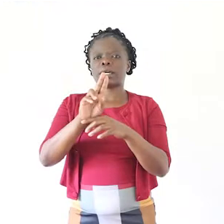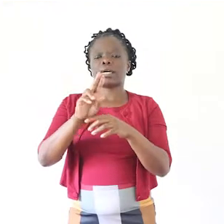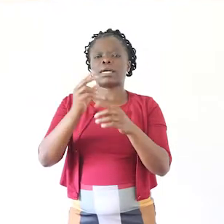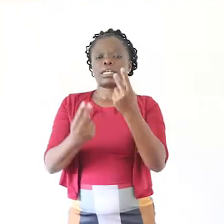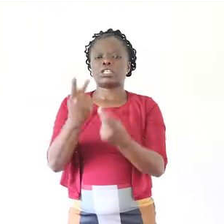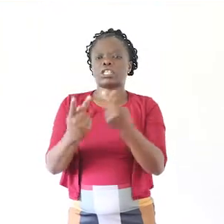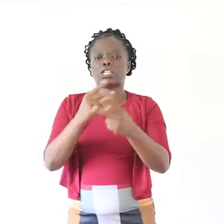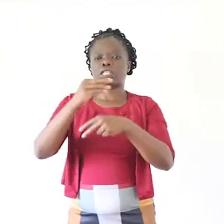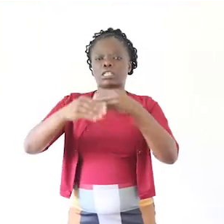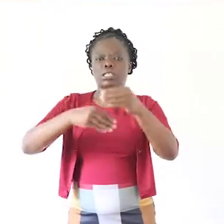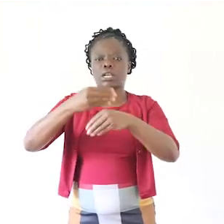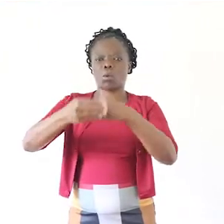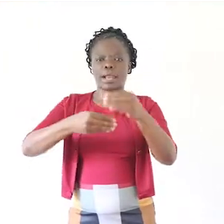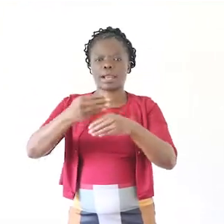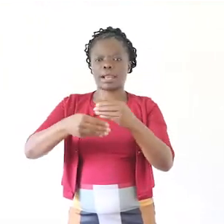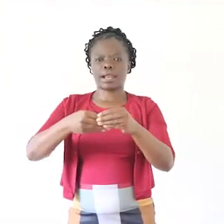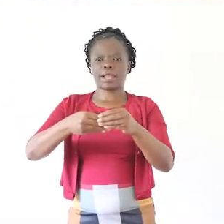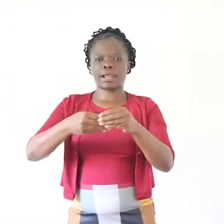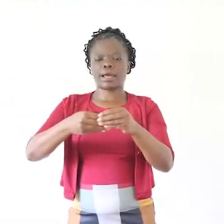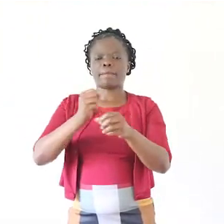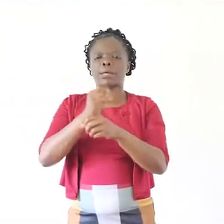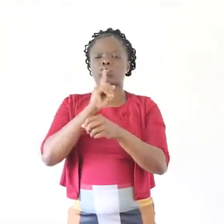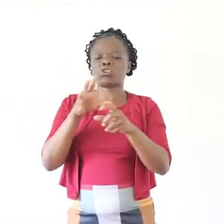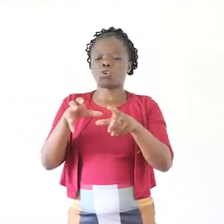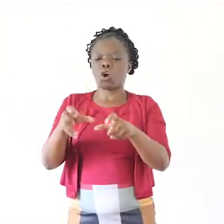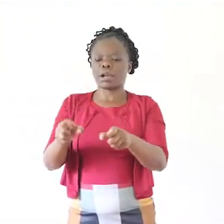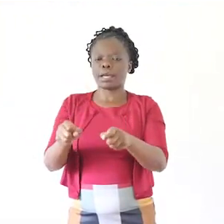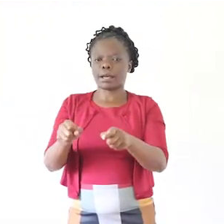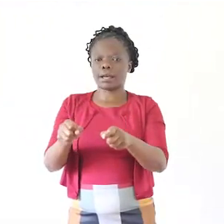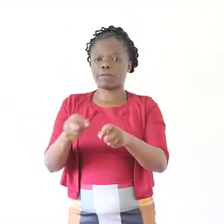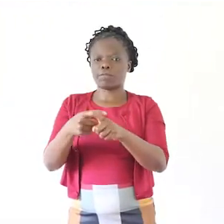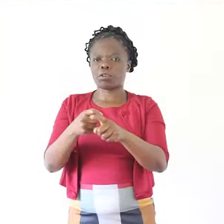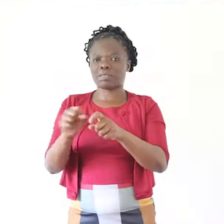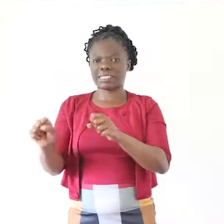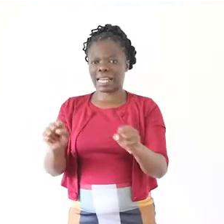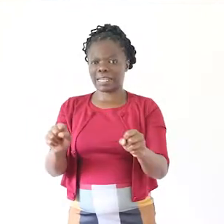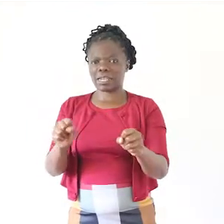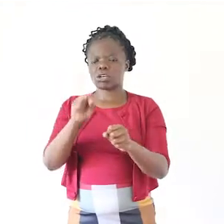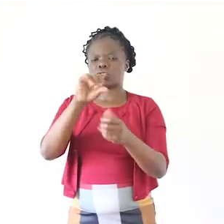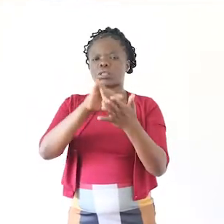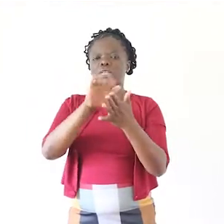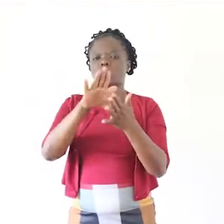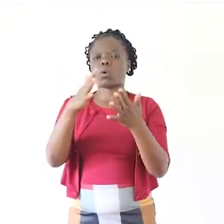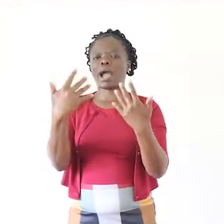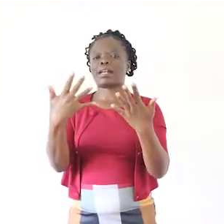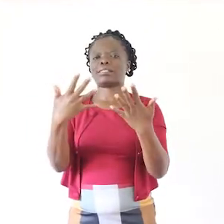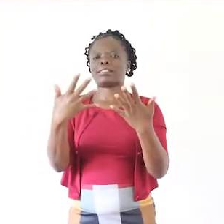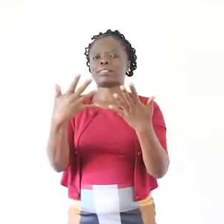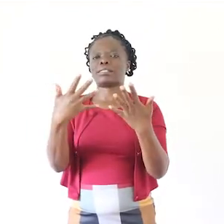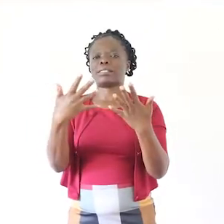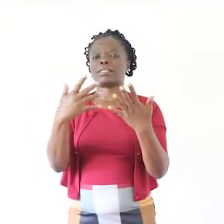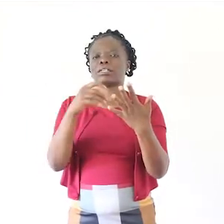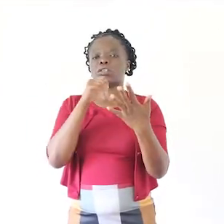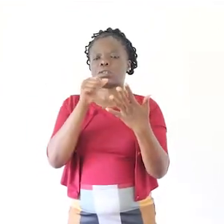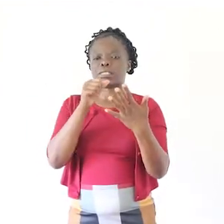Now use it, hold the sufuria. Make sure you hold it from this side so that your hands don't